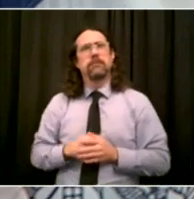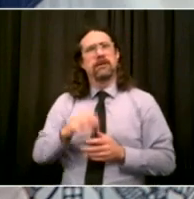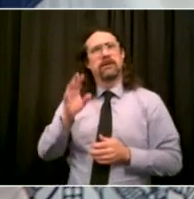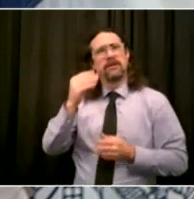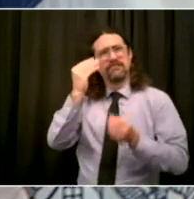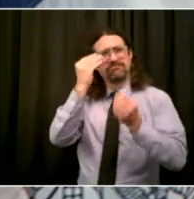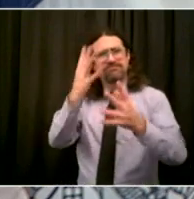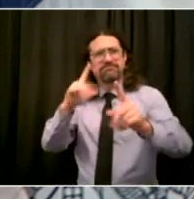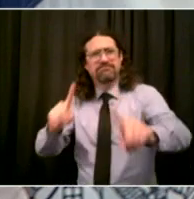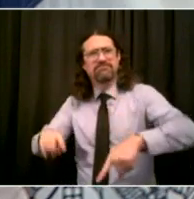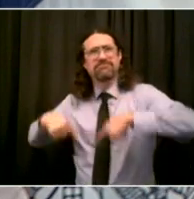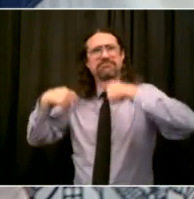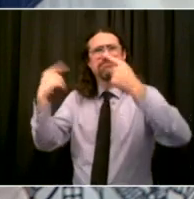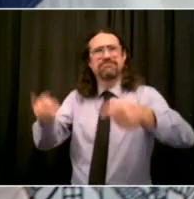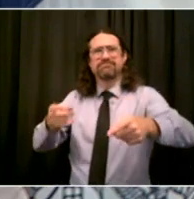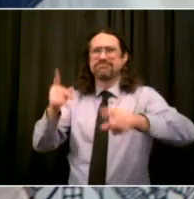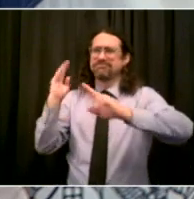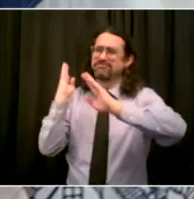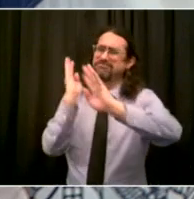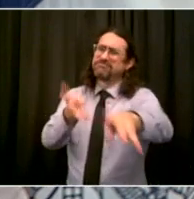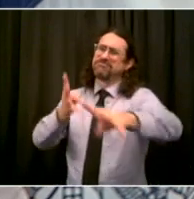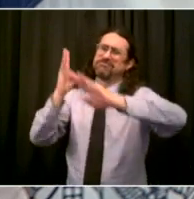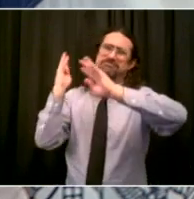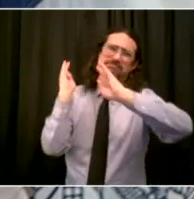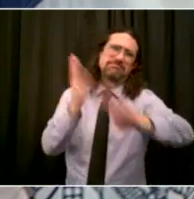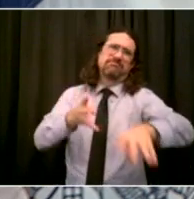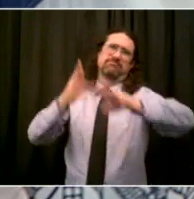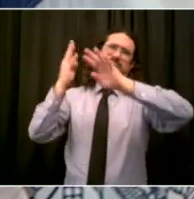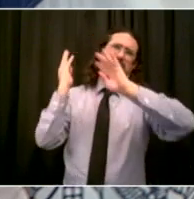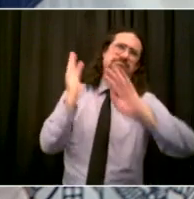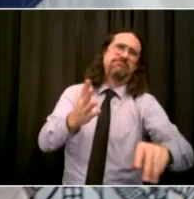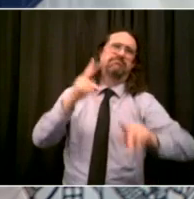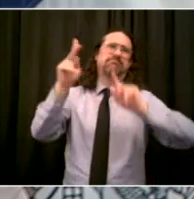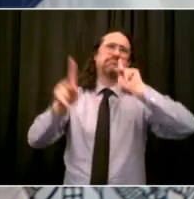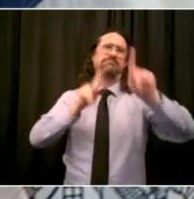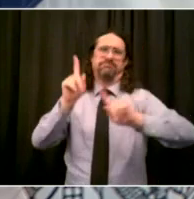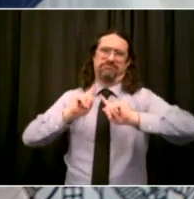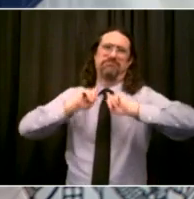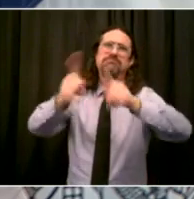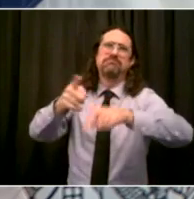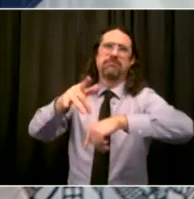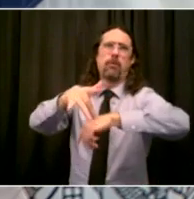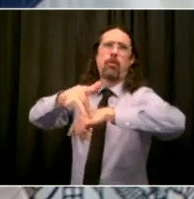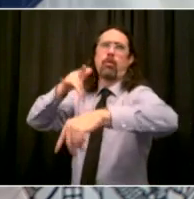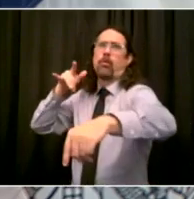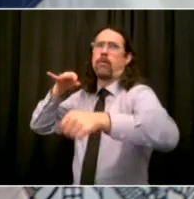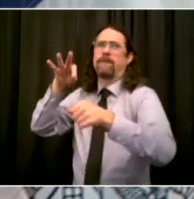off Election Day, and it gives people more options. And boy, have New Yorkers been voting with their feet.